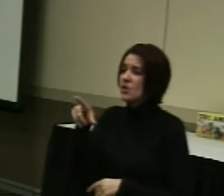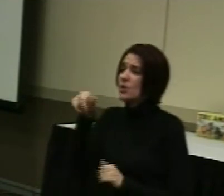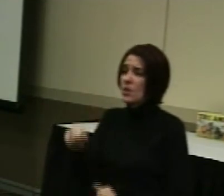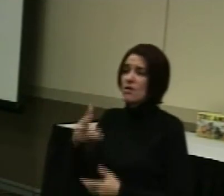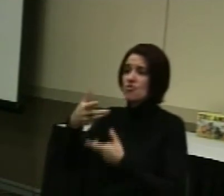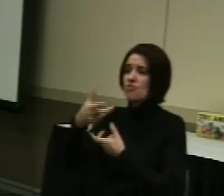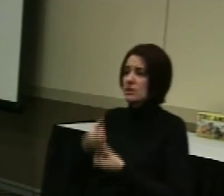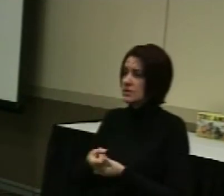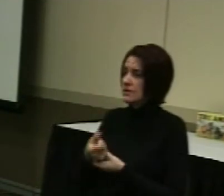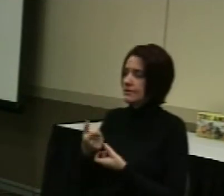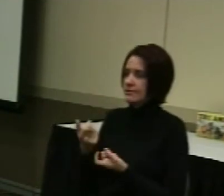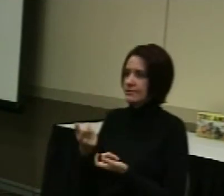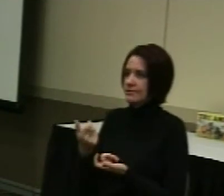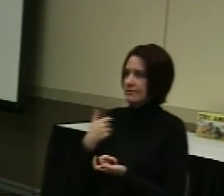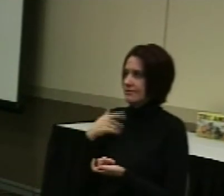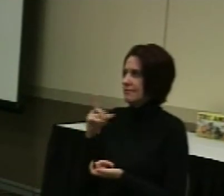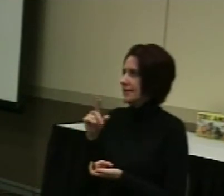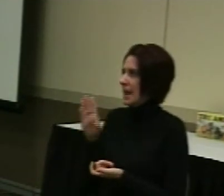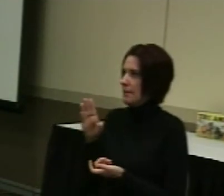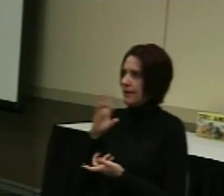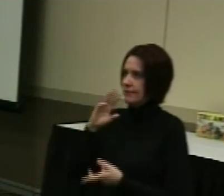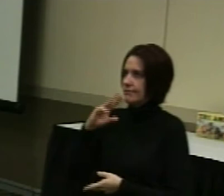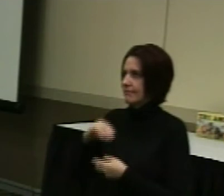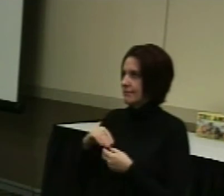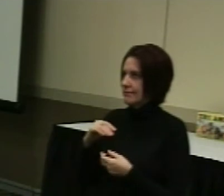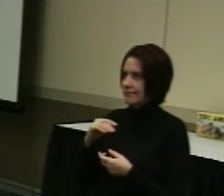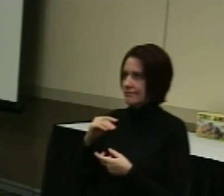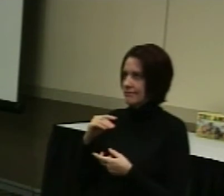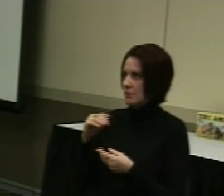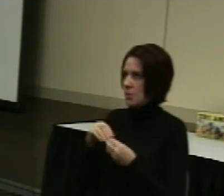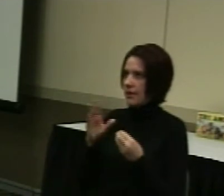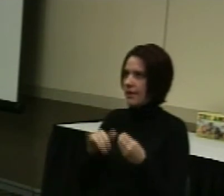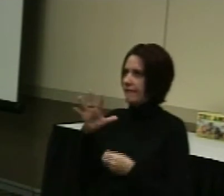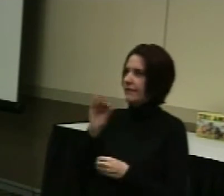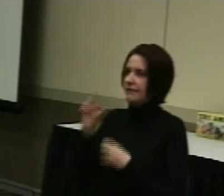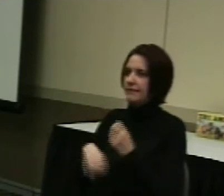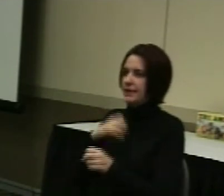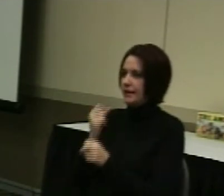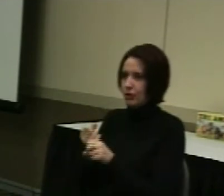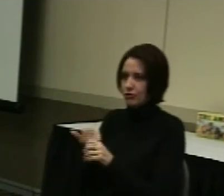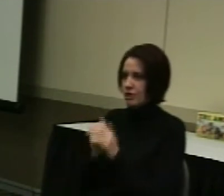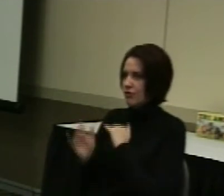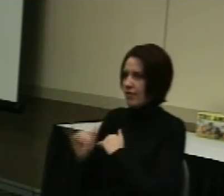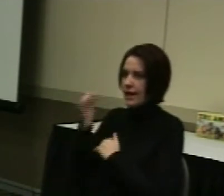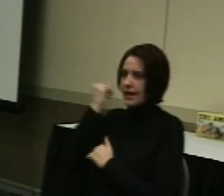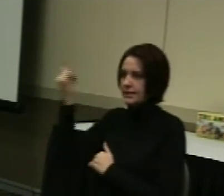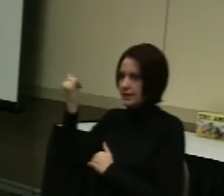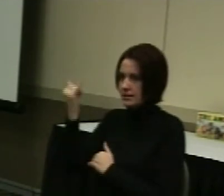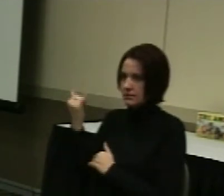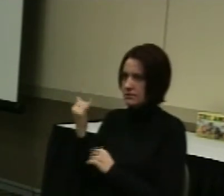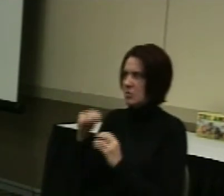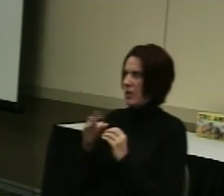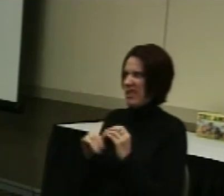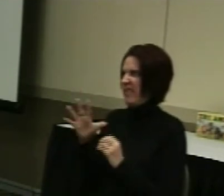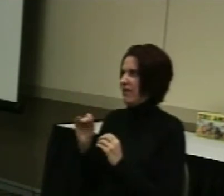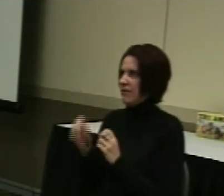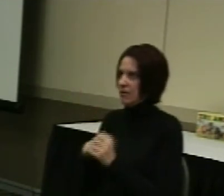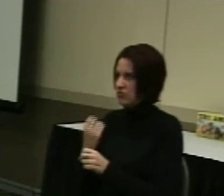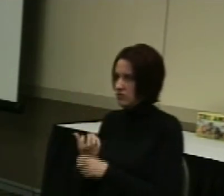is solid for more than 50 years under that particular data, under that more than 50.